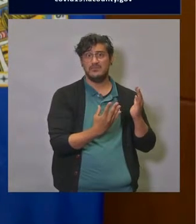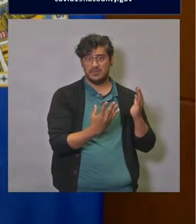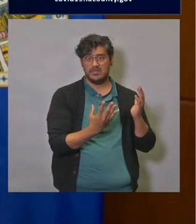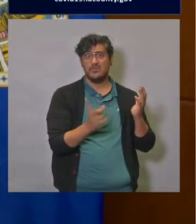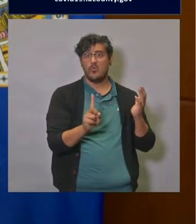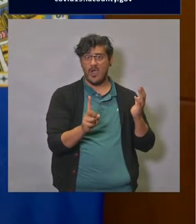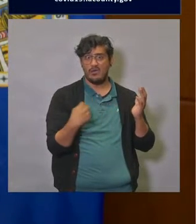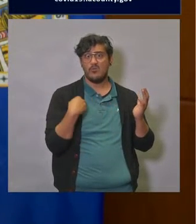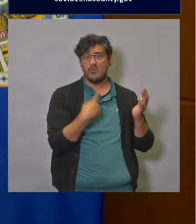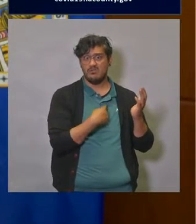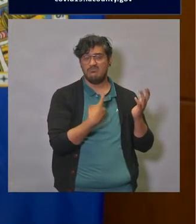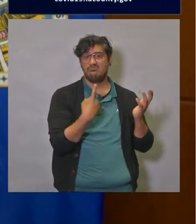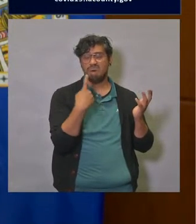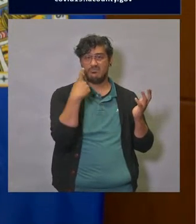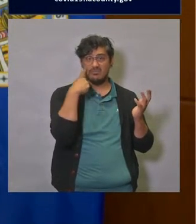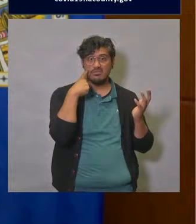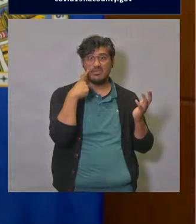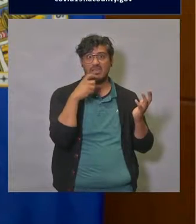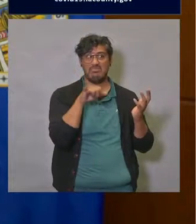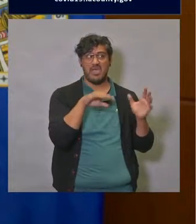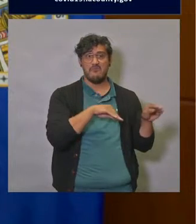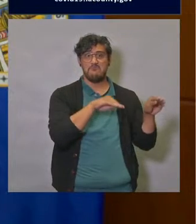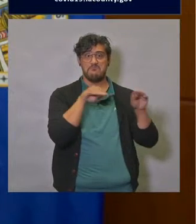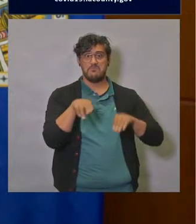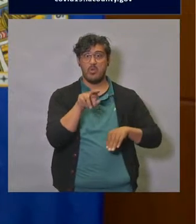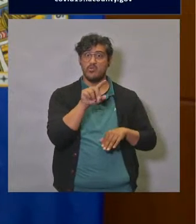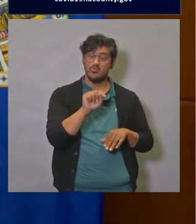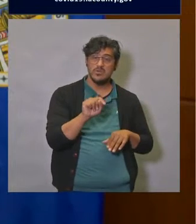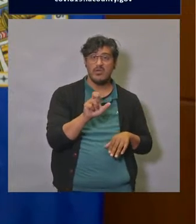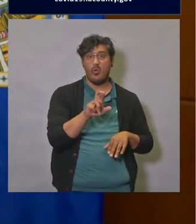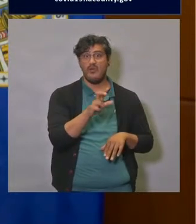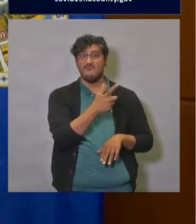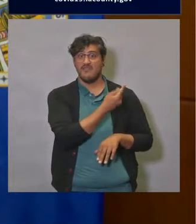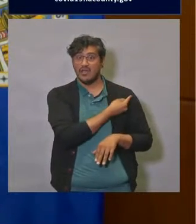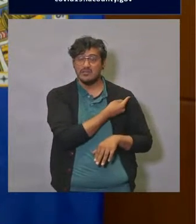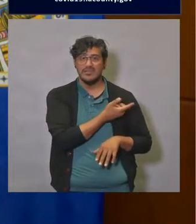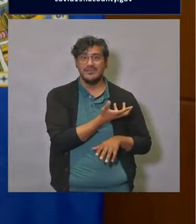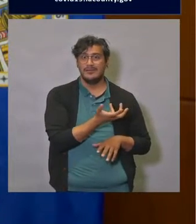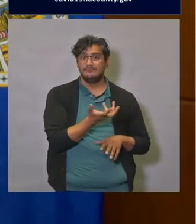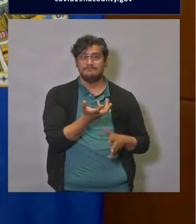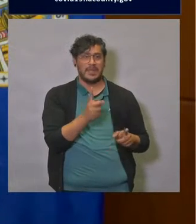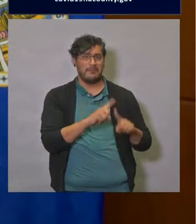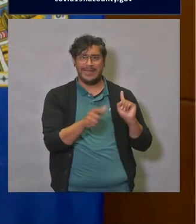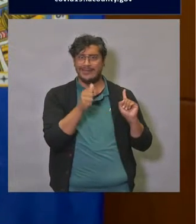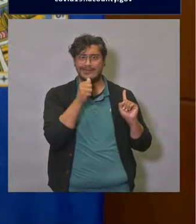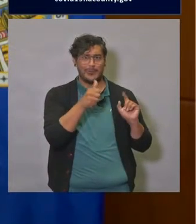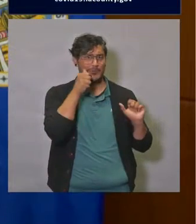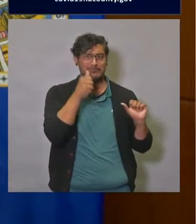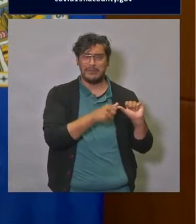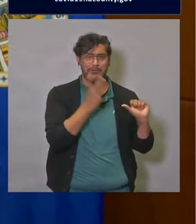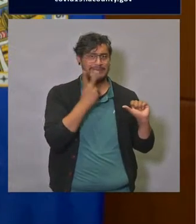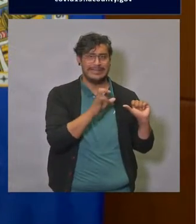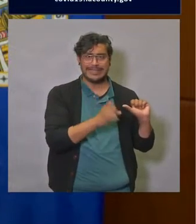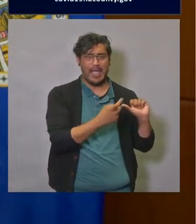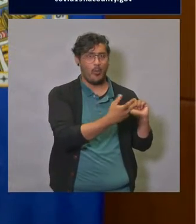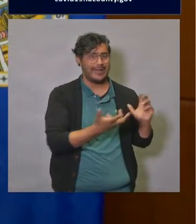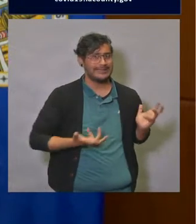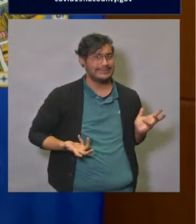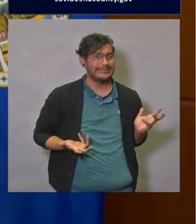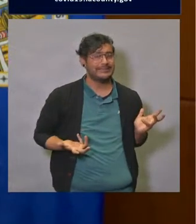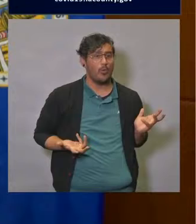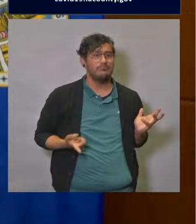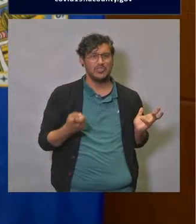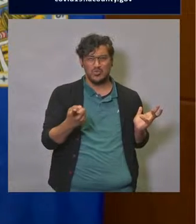we think mobile units and where vaccination sites can be held, but I don't recall seeing that one. So as you know,